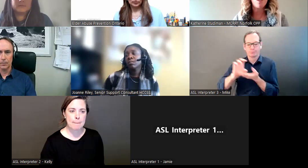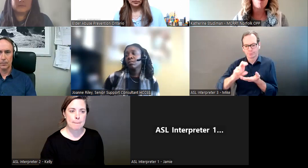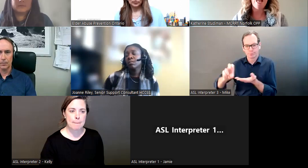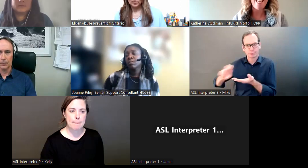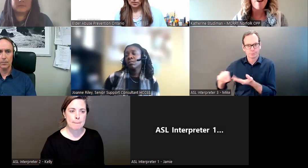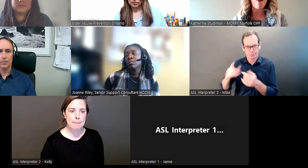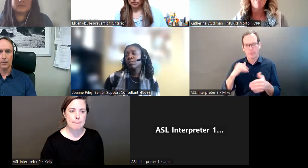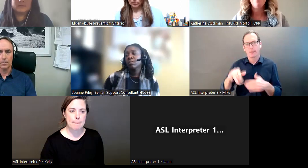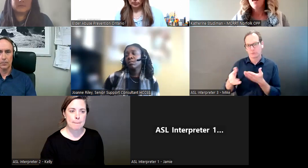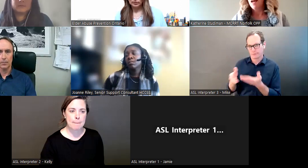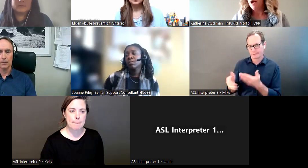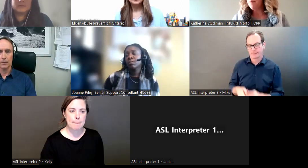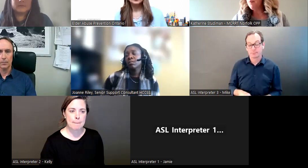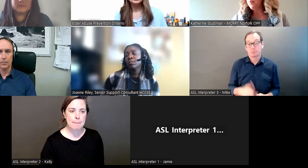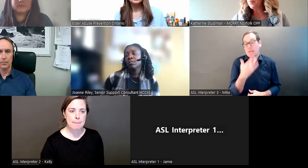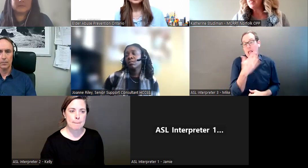permanent. So we're lucky that way.